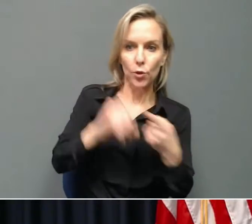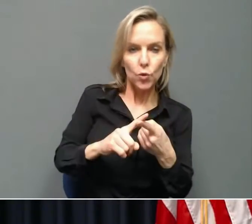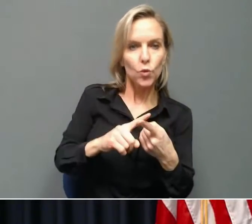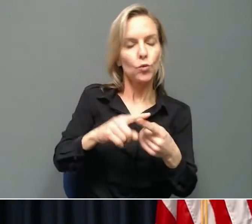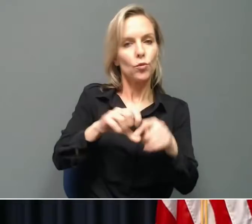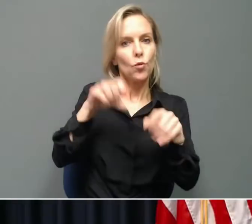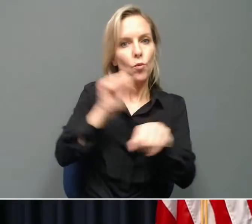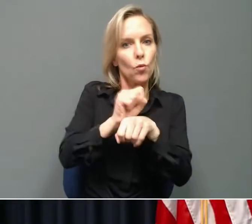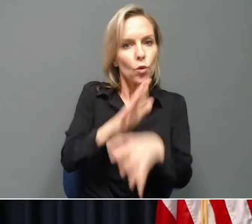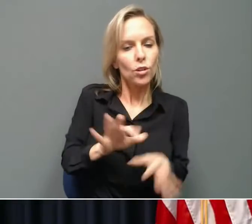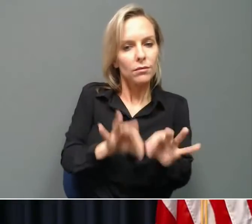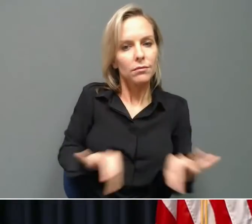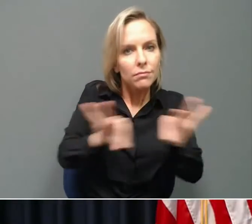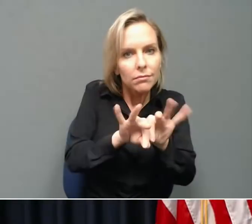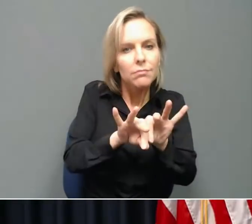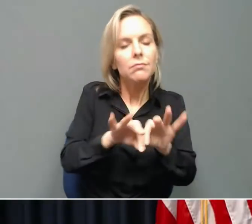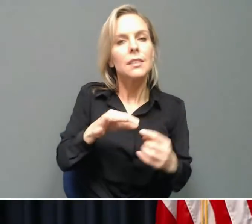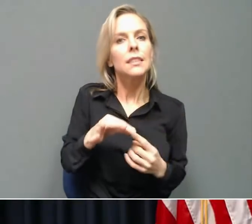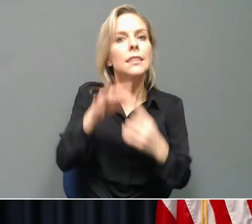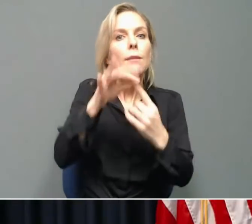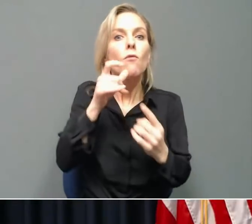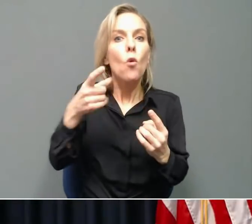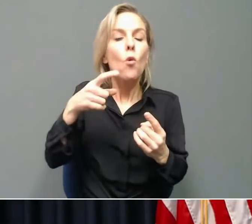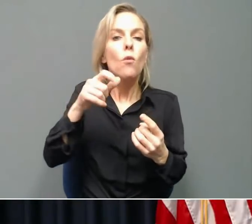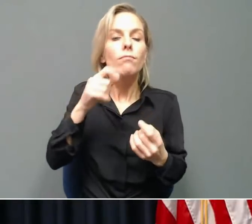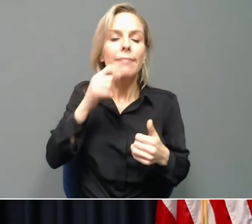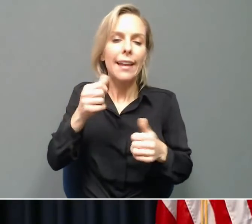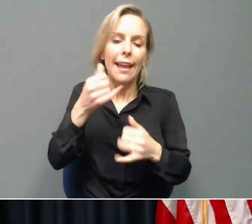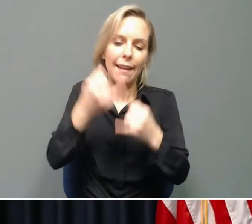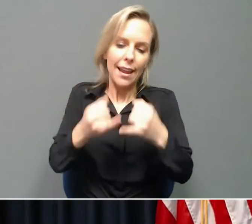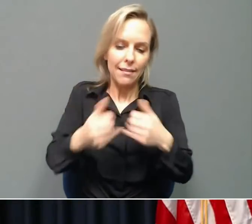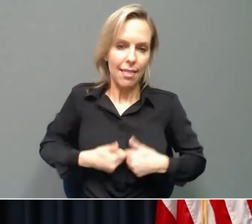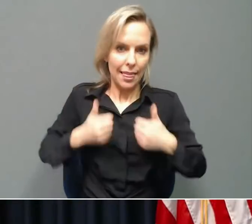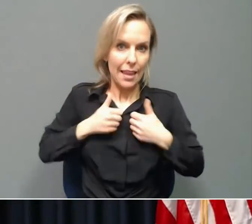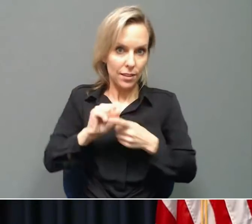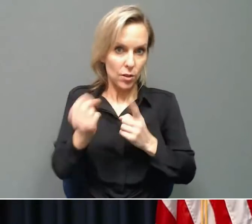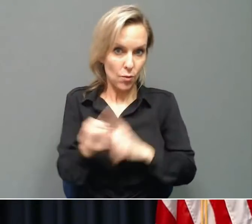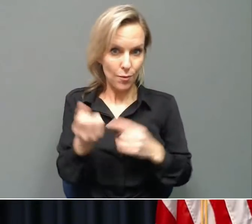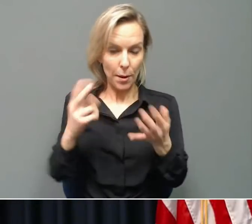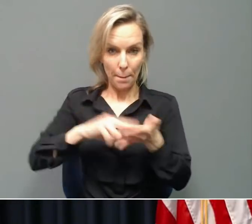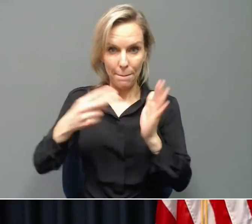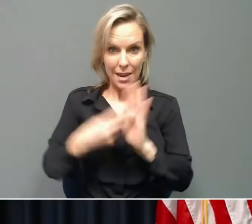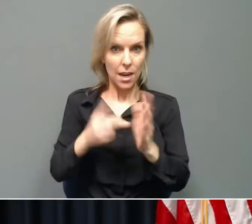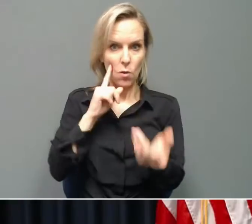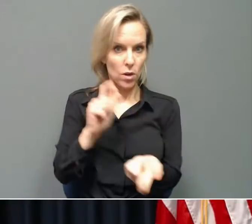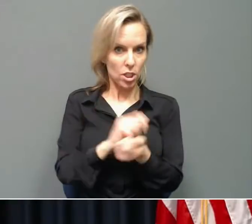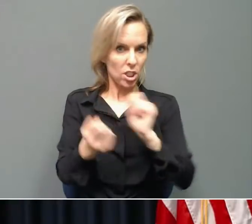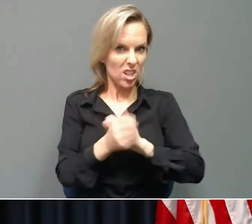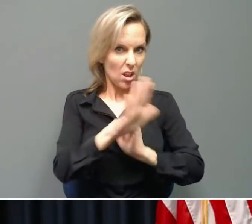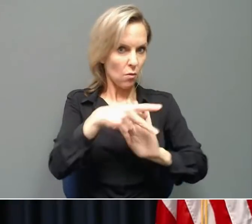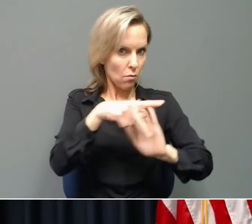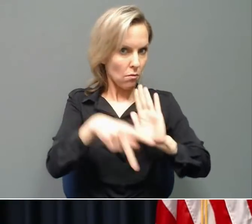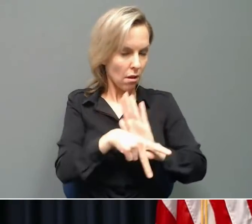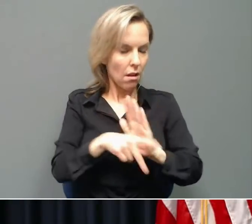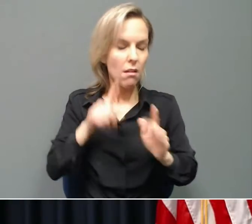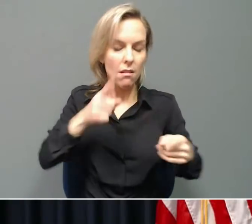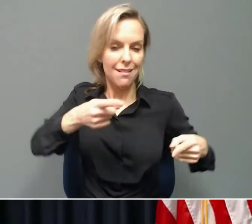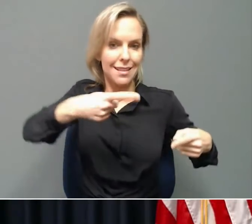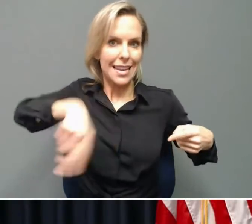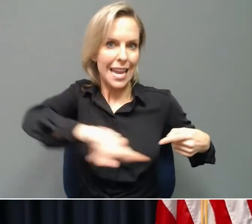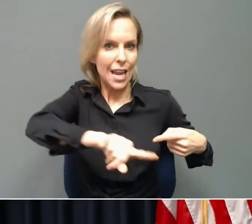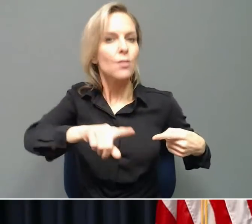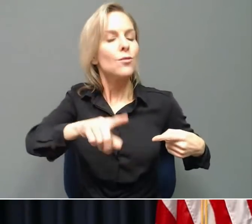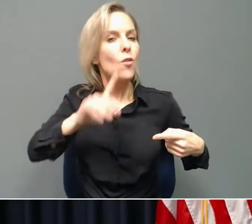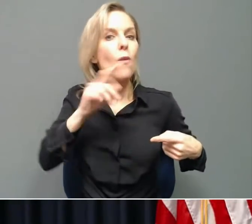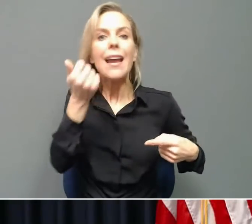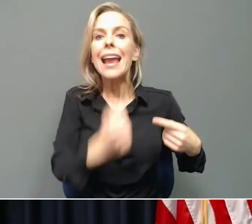end-of-life situations. Next week, visitation in these facilities can be conducted more widely. Everyone who enters